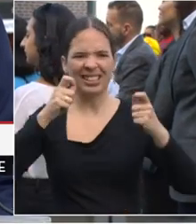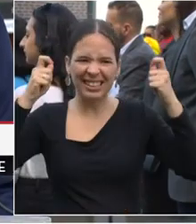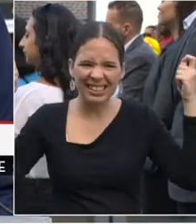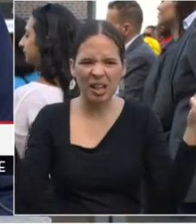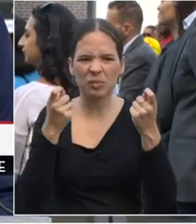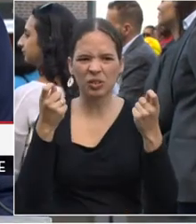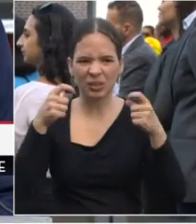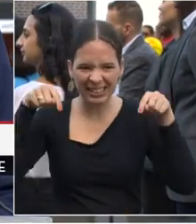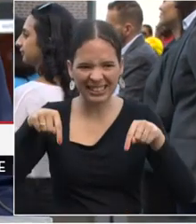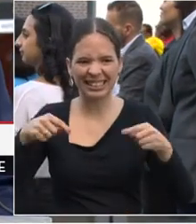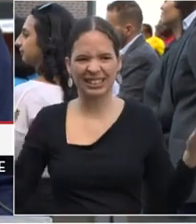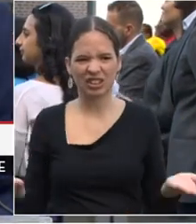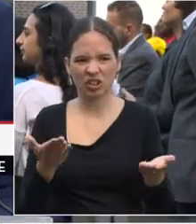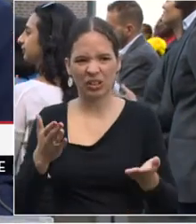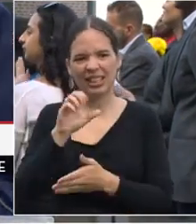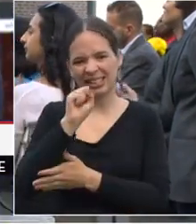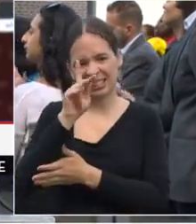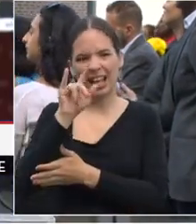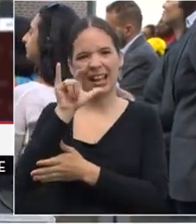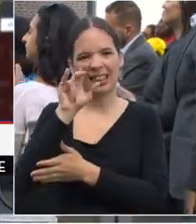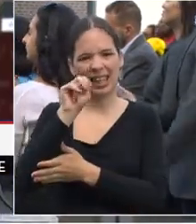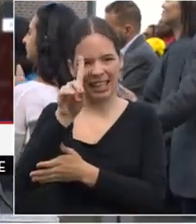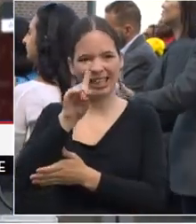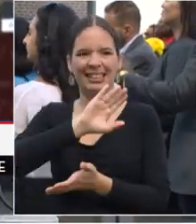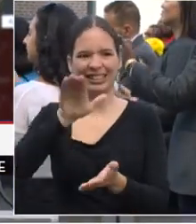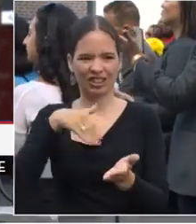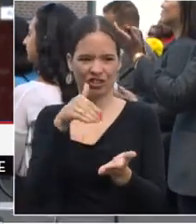at Skyland, ladies and gentlemen.